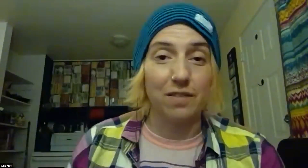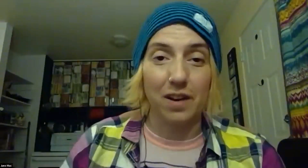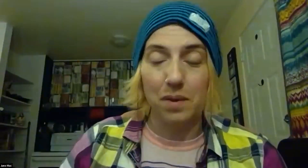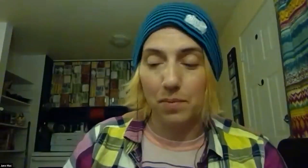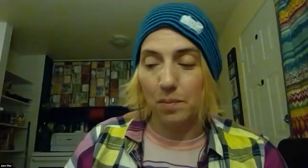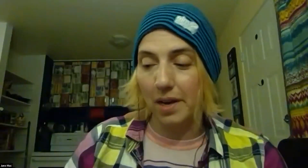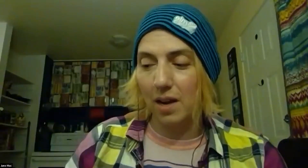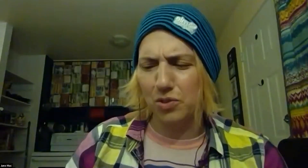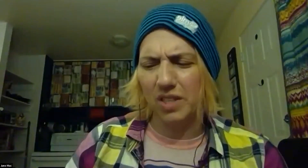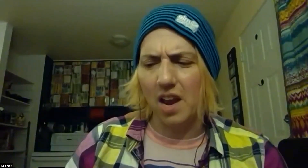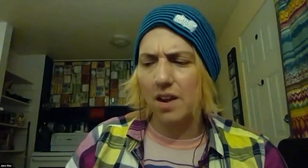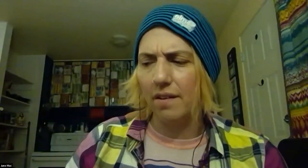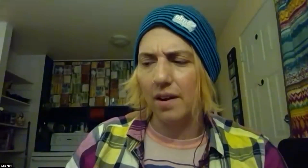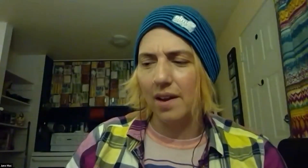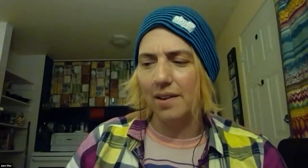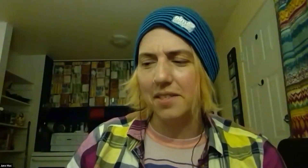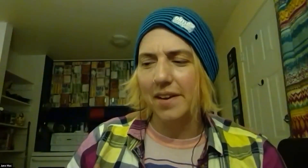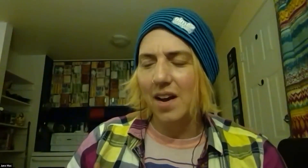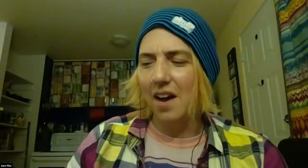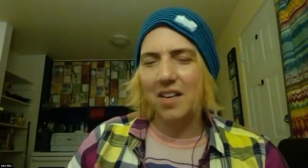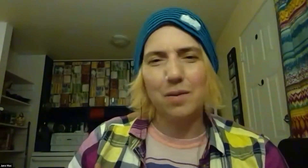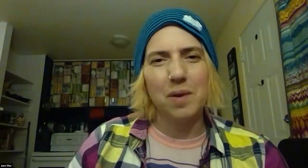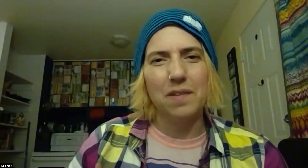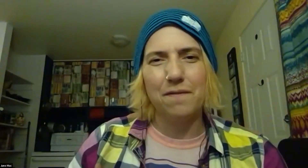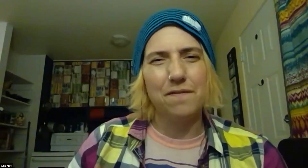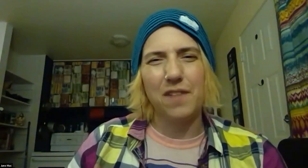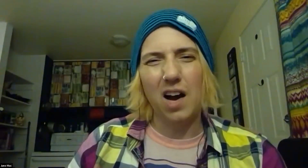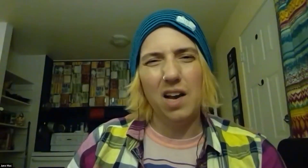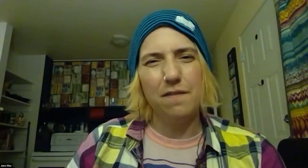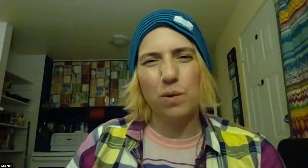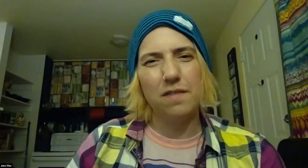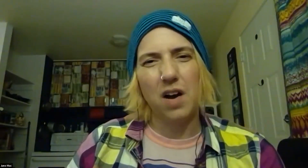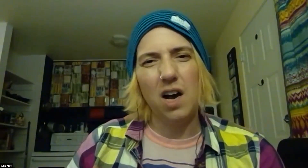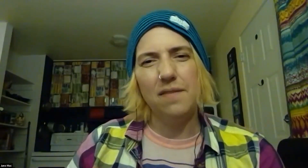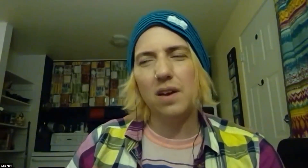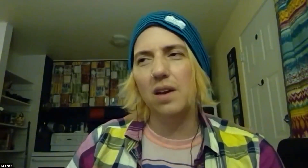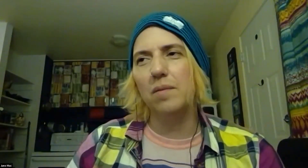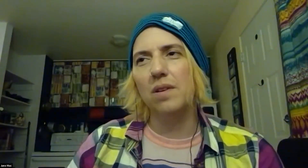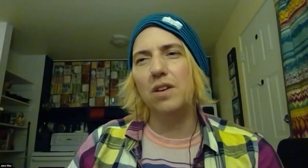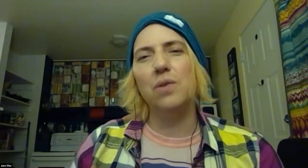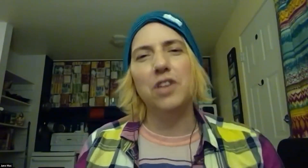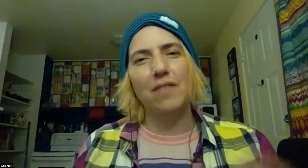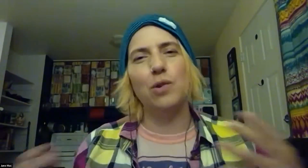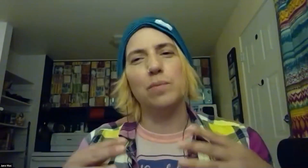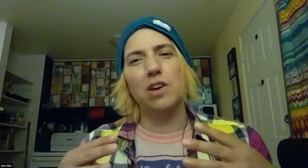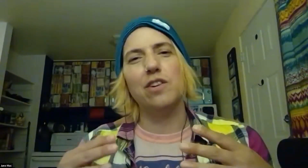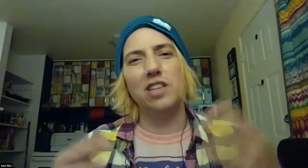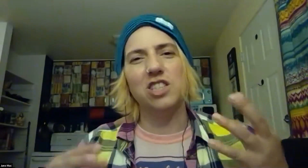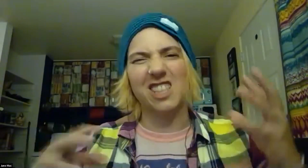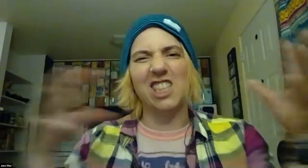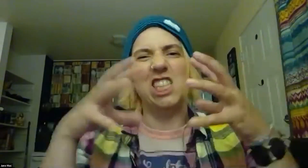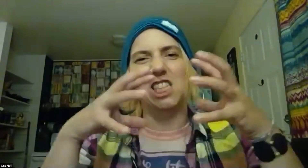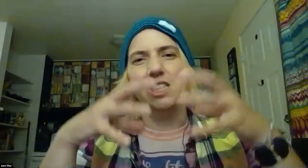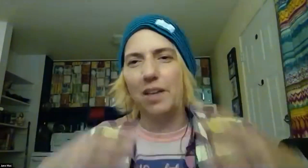just terrified of people, but I was really angry. And I think I was maybe 4 or 5. And when you have an older brother and you